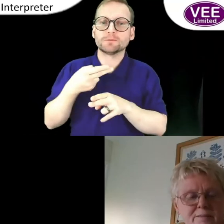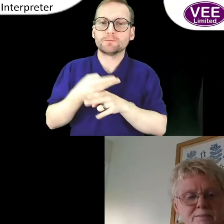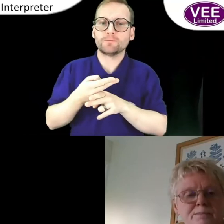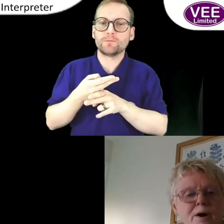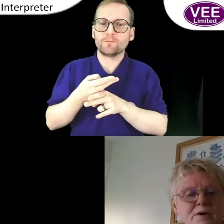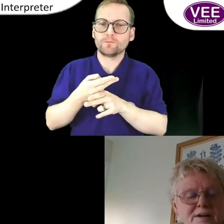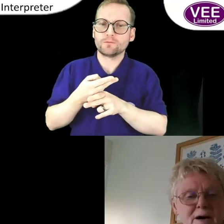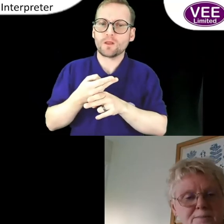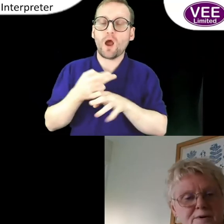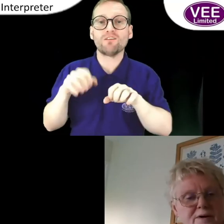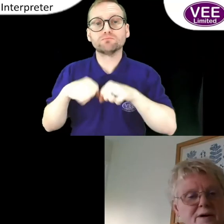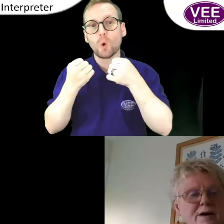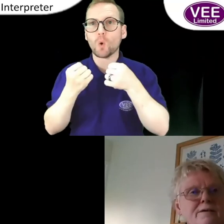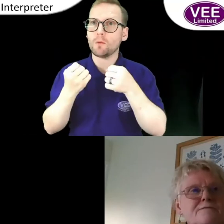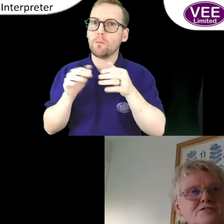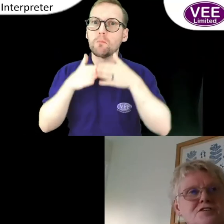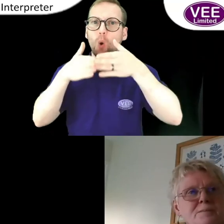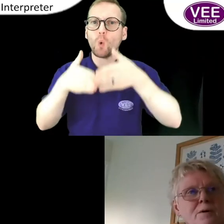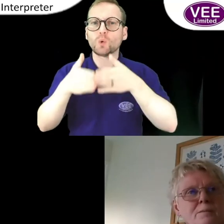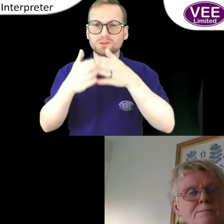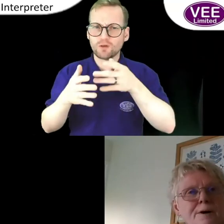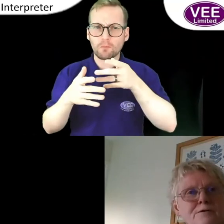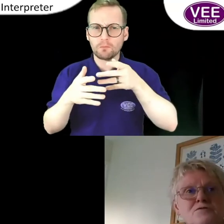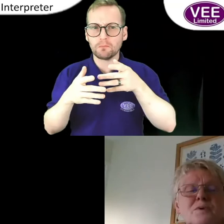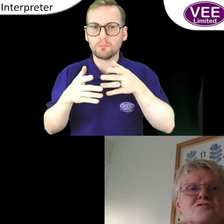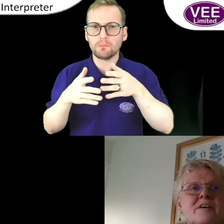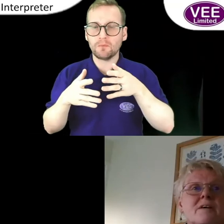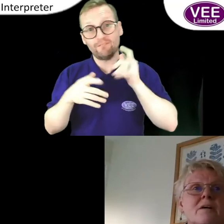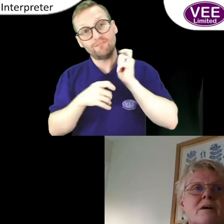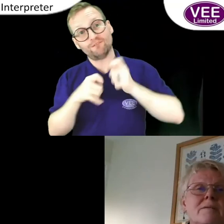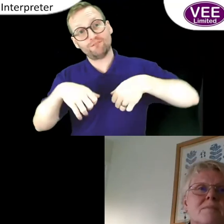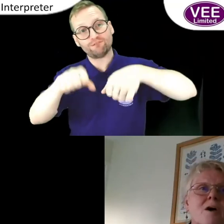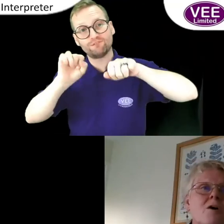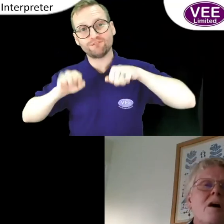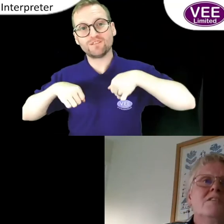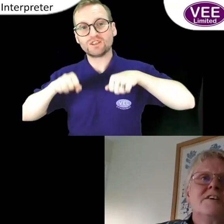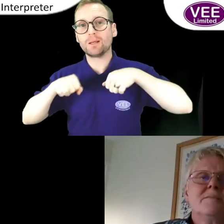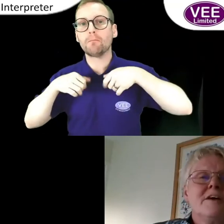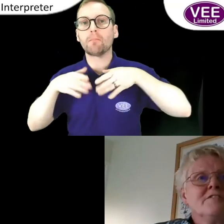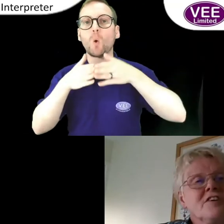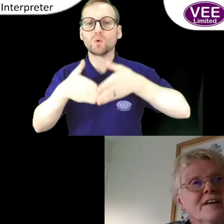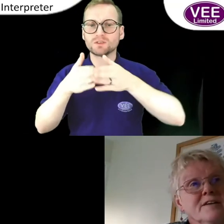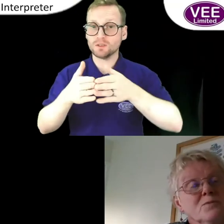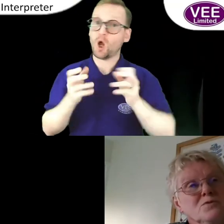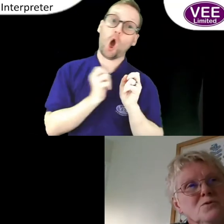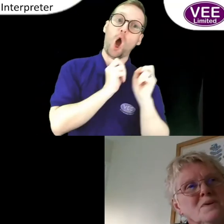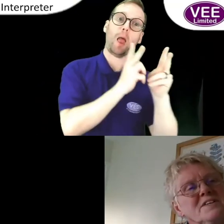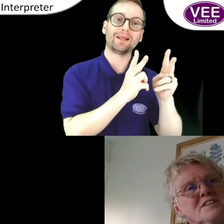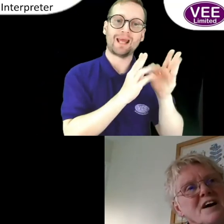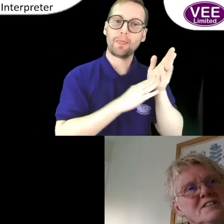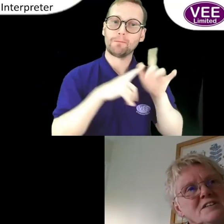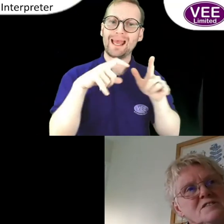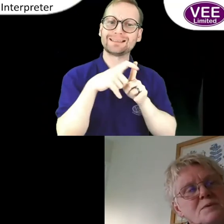the broken up fishing boats, which on a holiday in the Mediterranean would